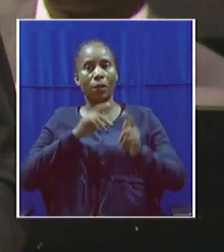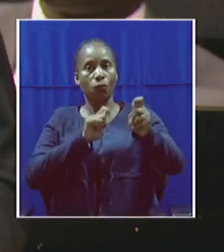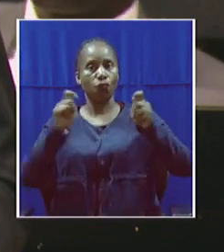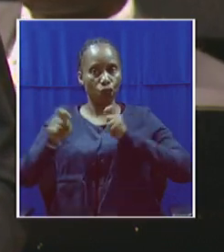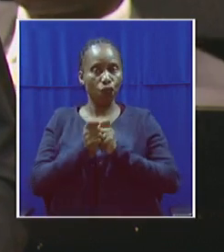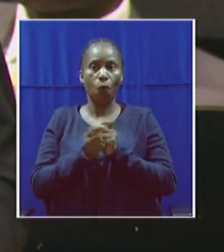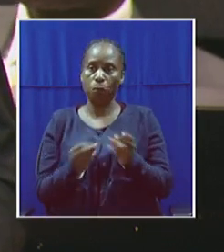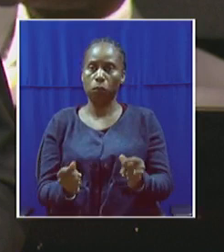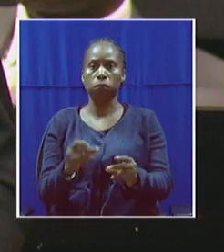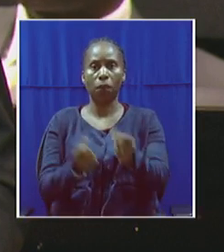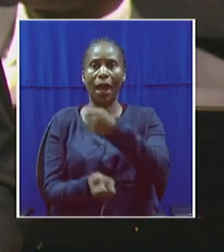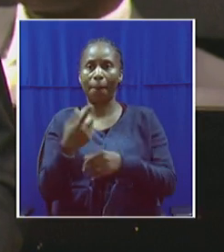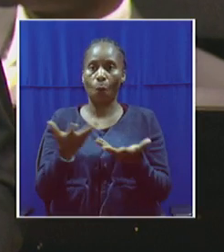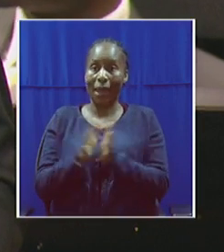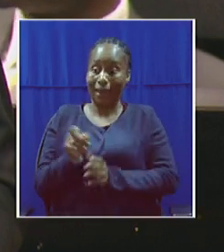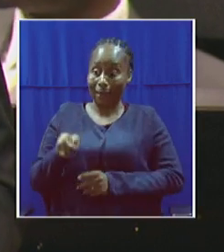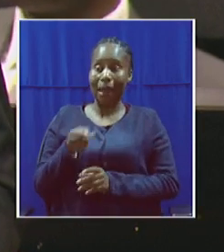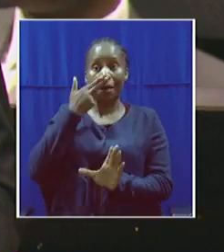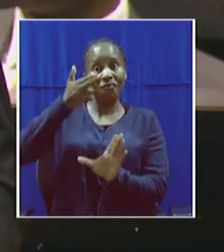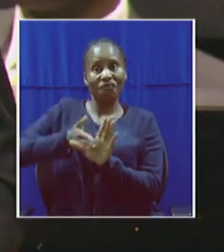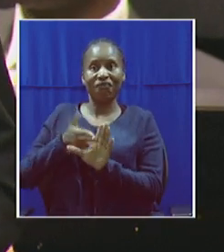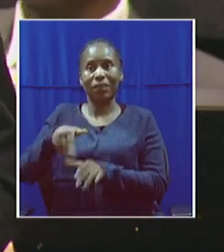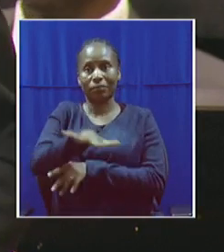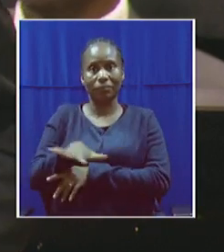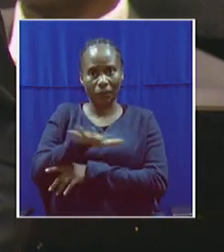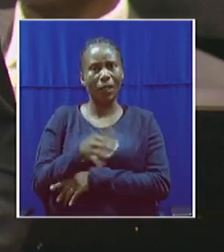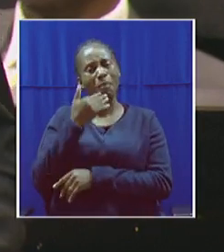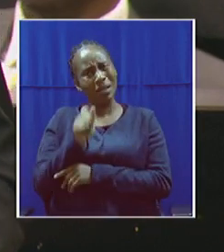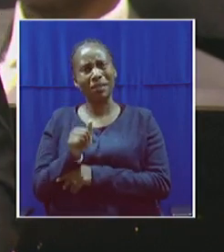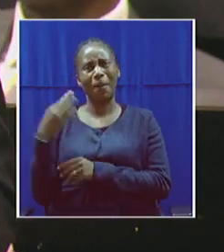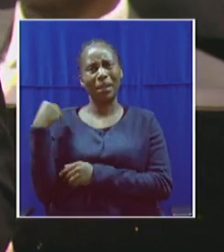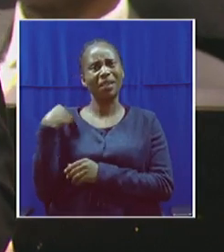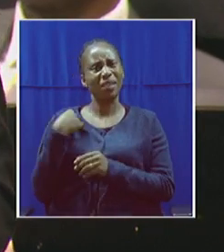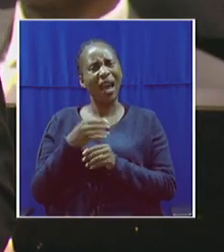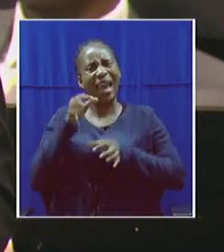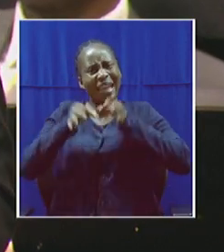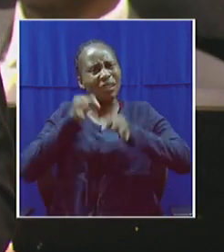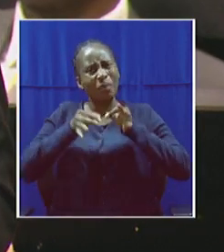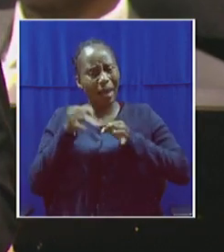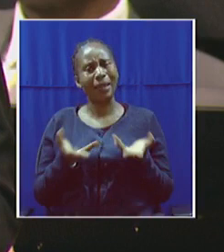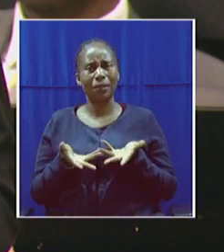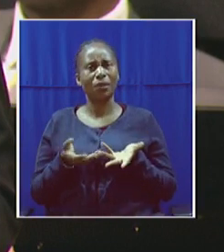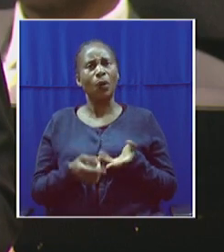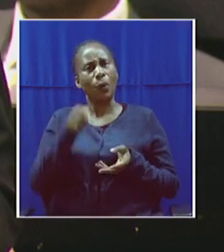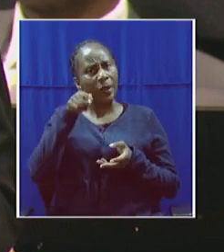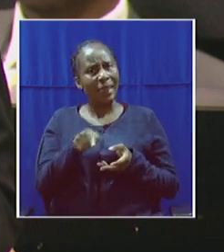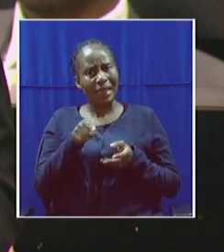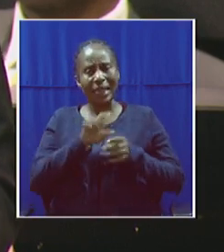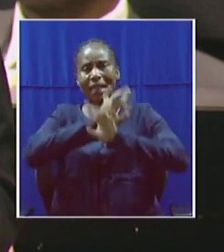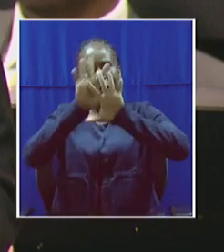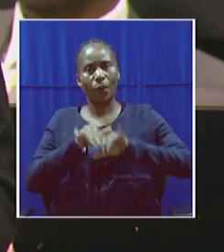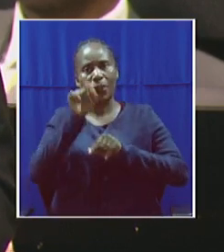sector the question is could the minister please explain practically how these amendments will safeguard the fact that the